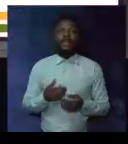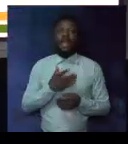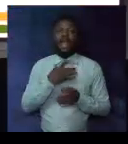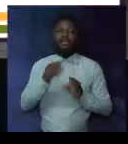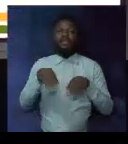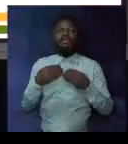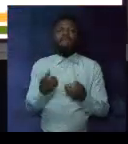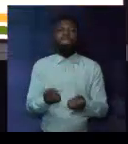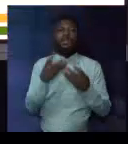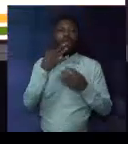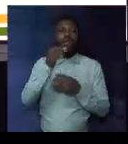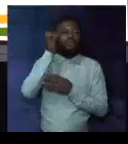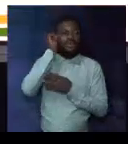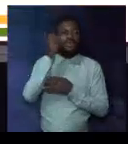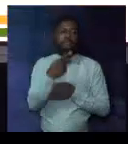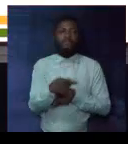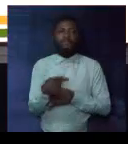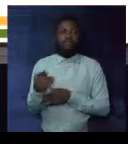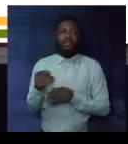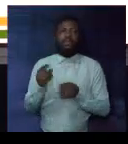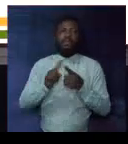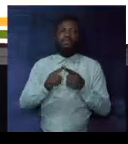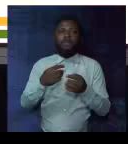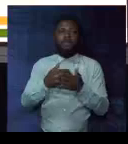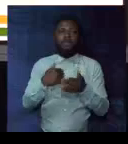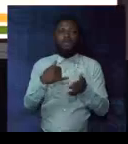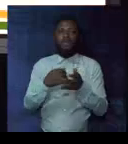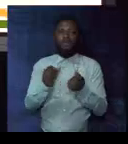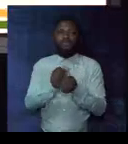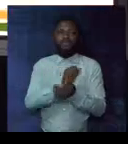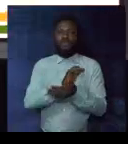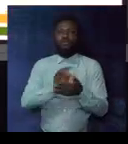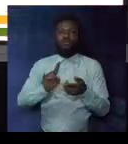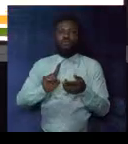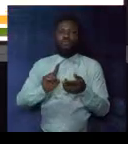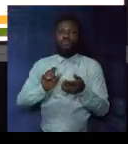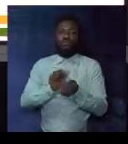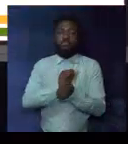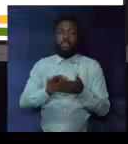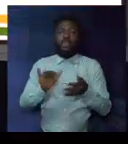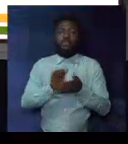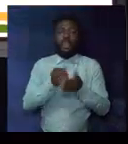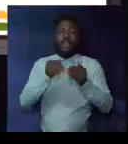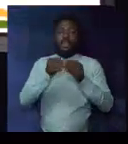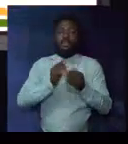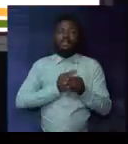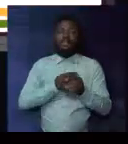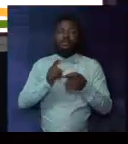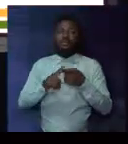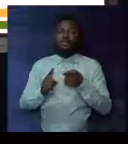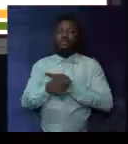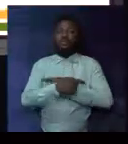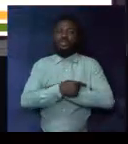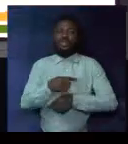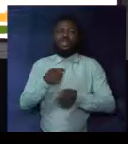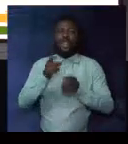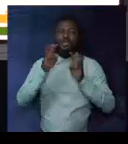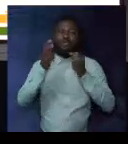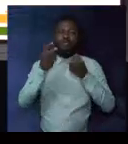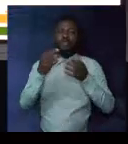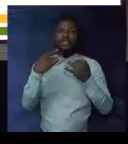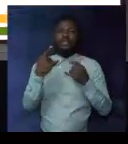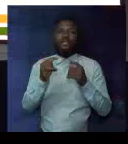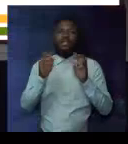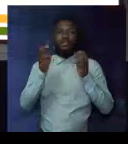gave many of his properties to Kotobaje. That leads us to our today's topic. And the topic for